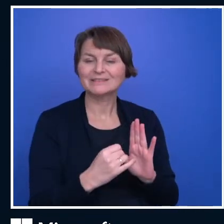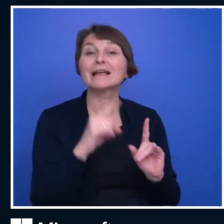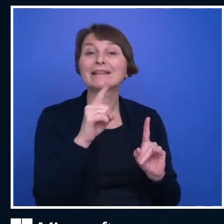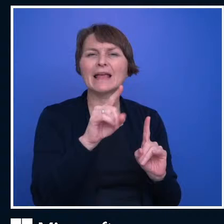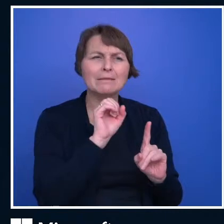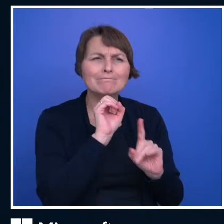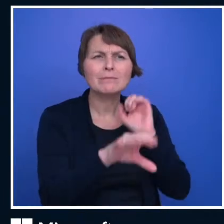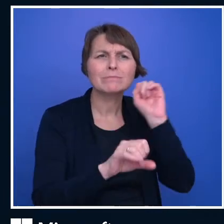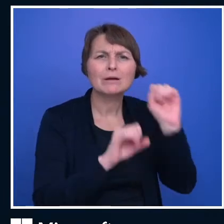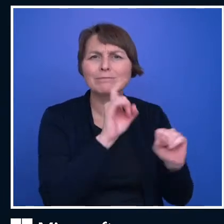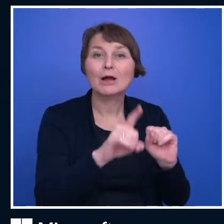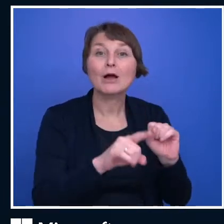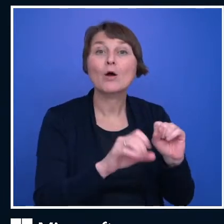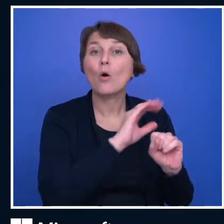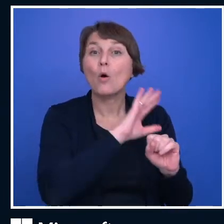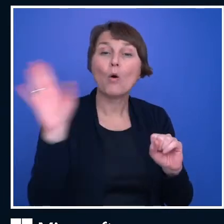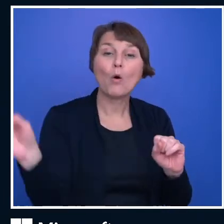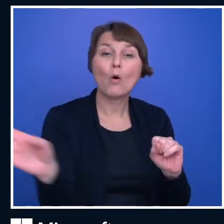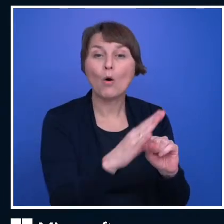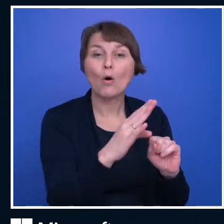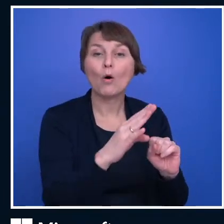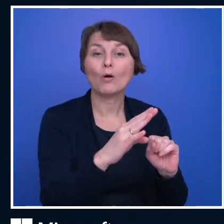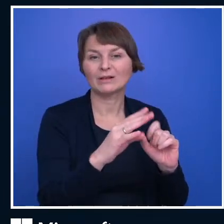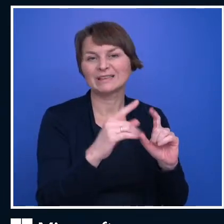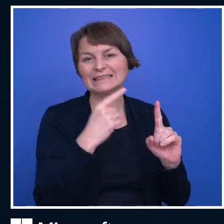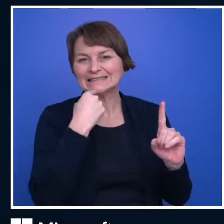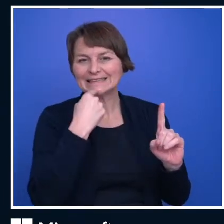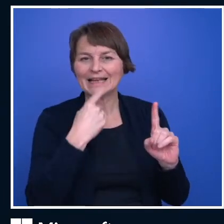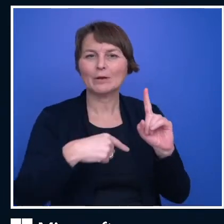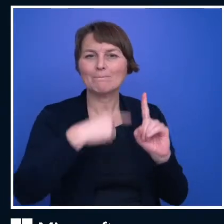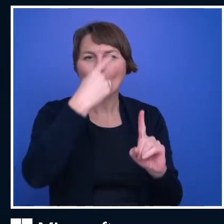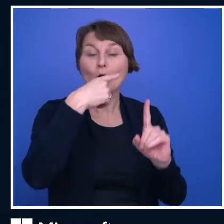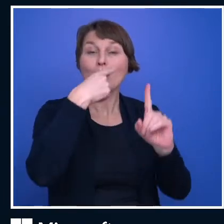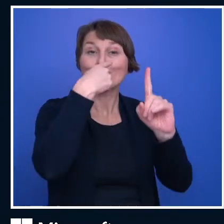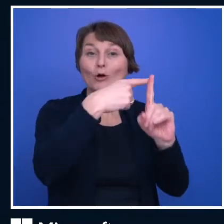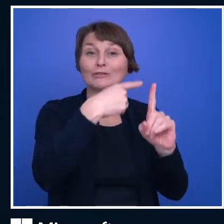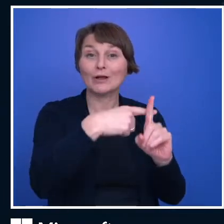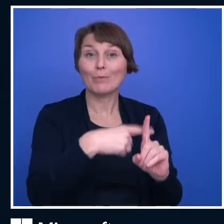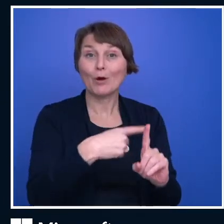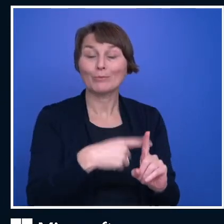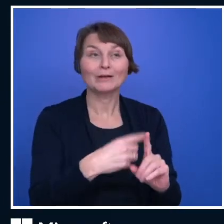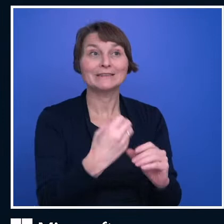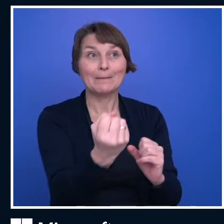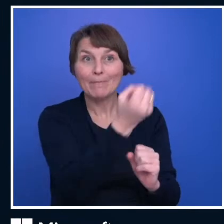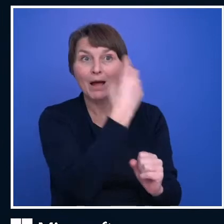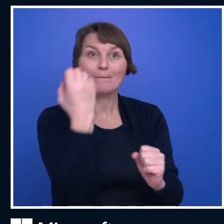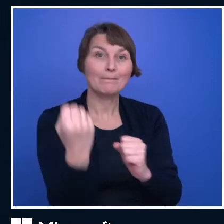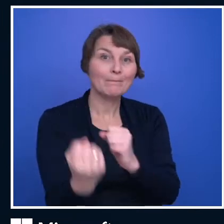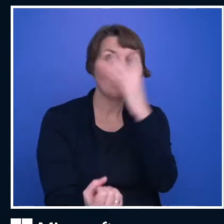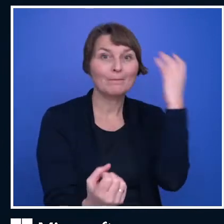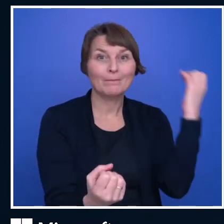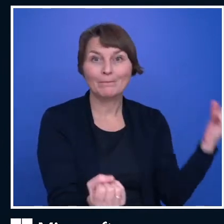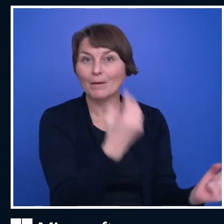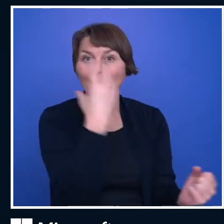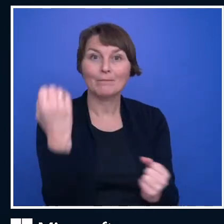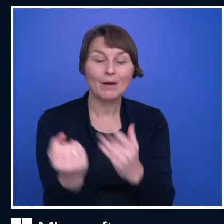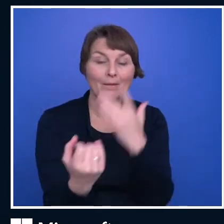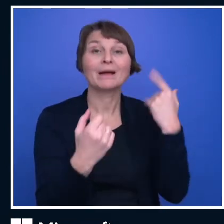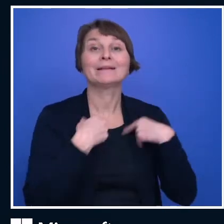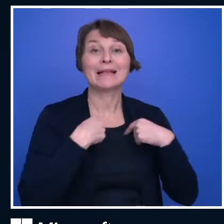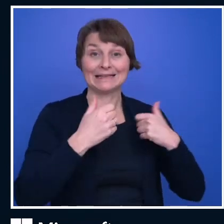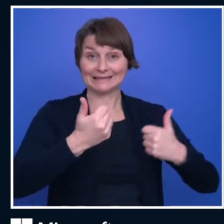The results: people were more likely to use positive words in Facebook posts if they had been exposed to fewer negative